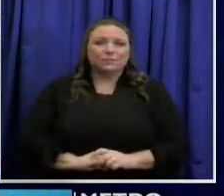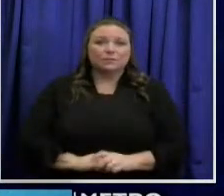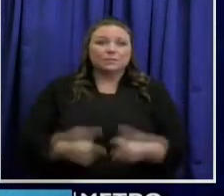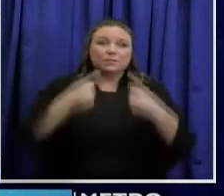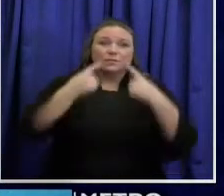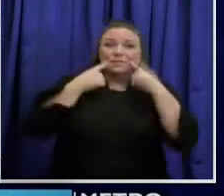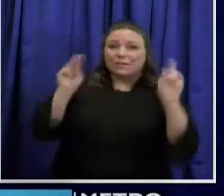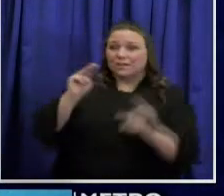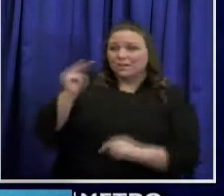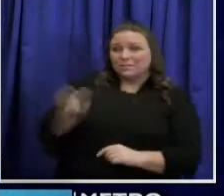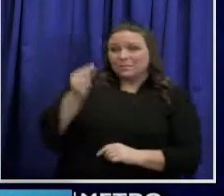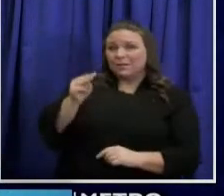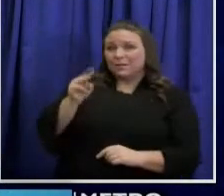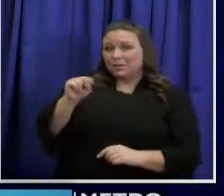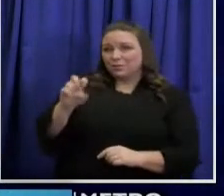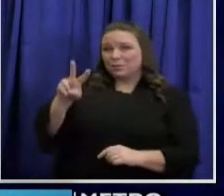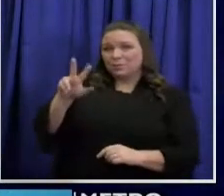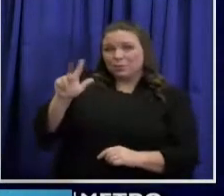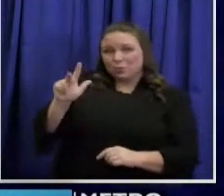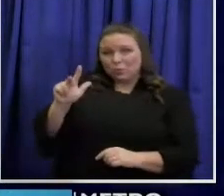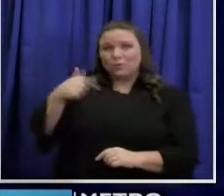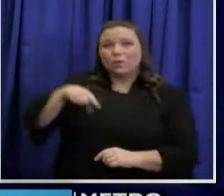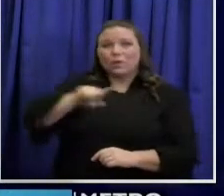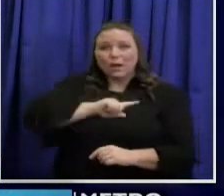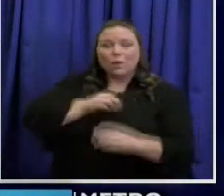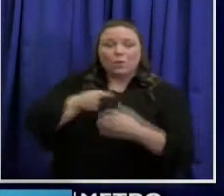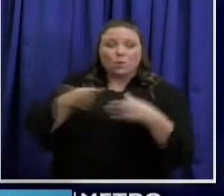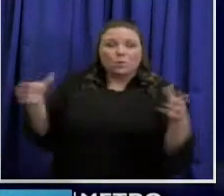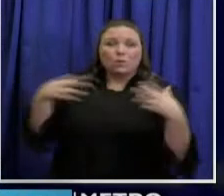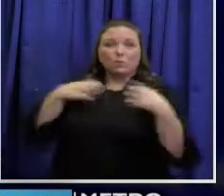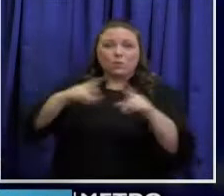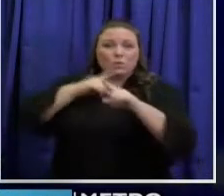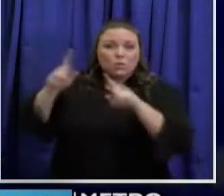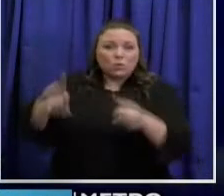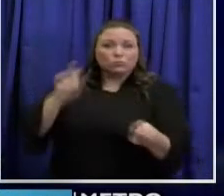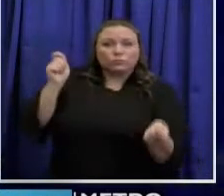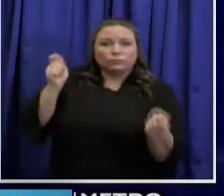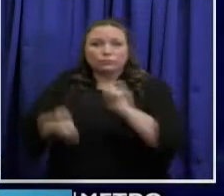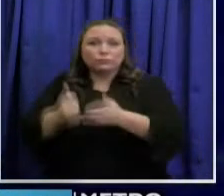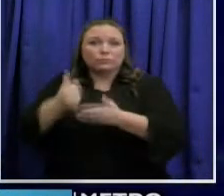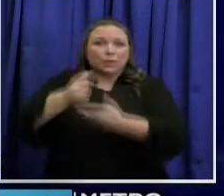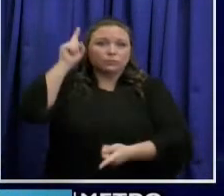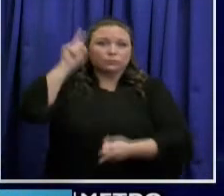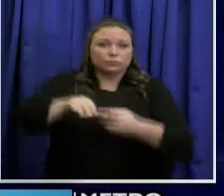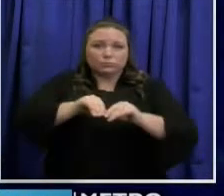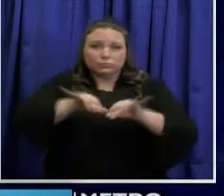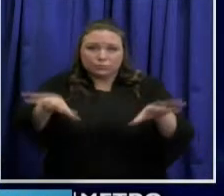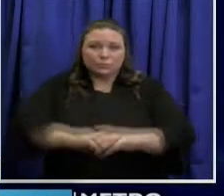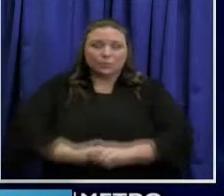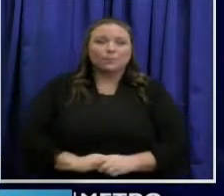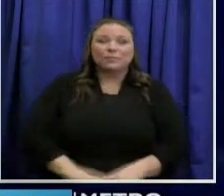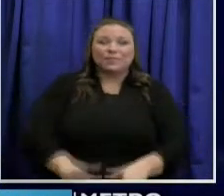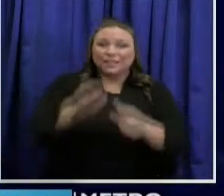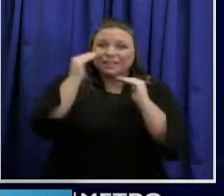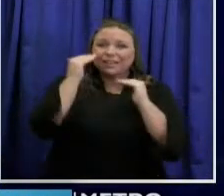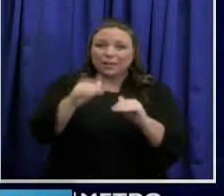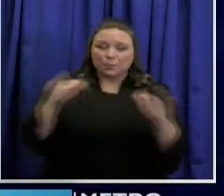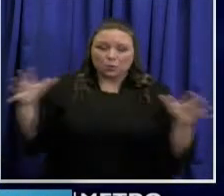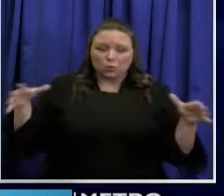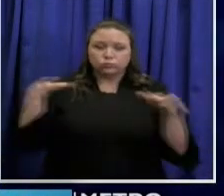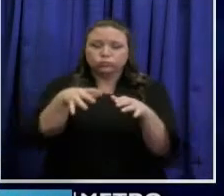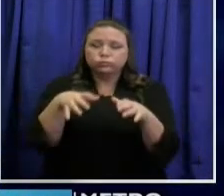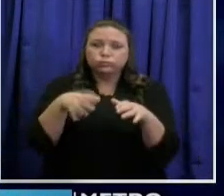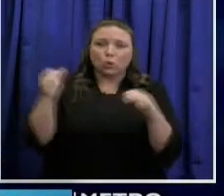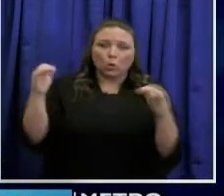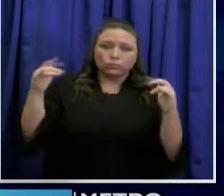Monday, November 23rd, our public health order will be modified to do our part in helping slow the spread. The limit on grouping or